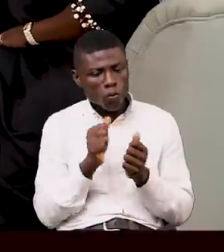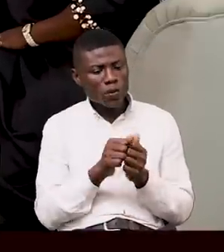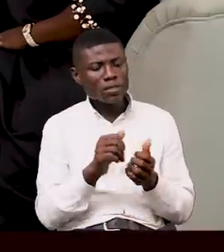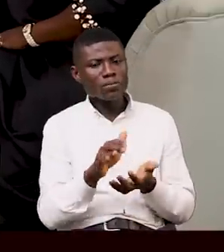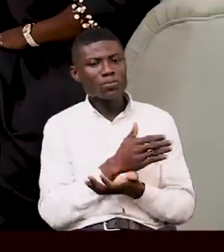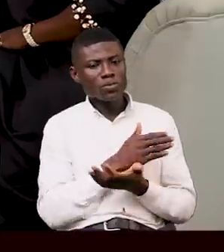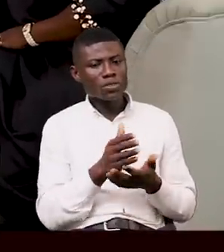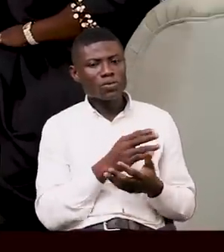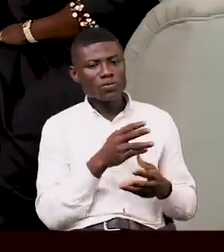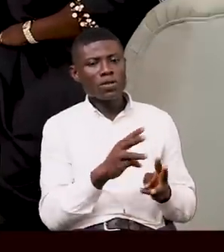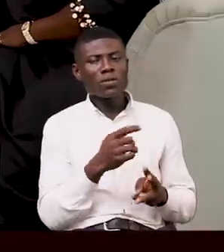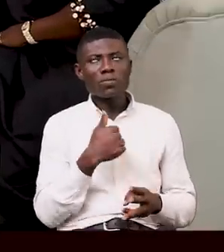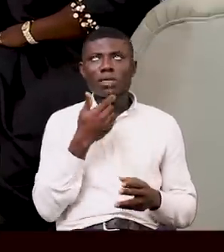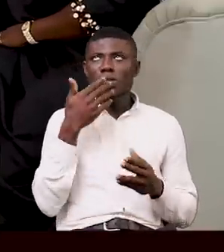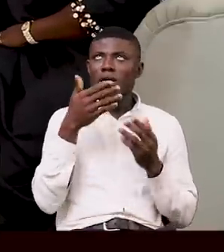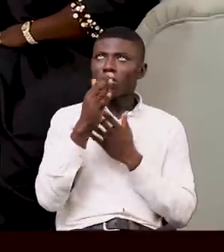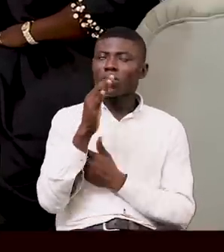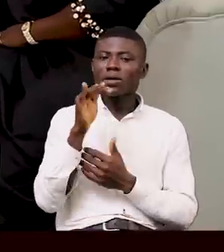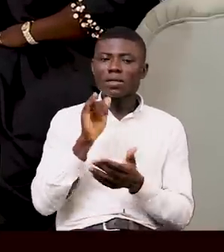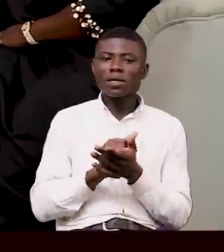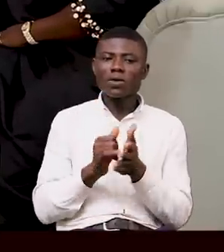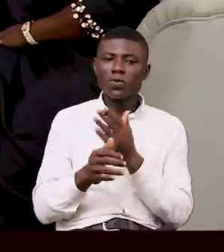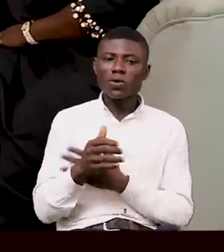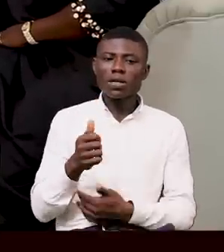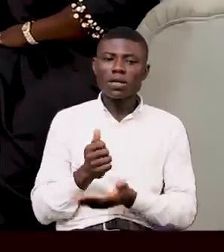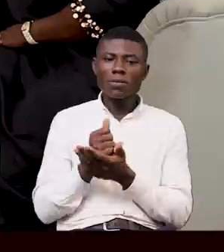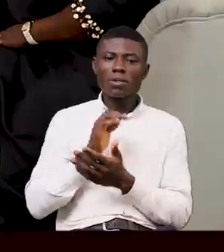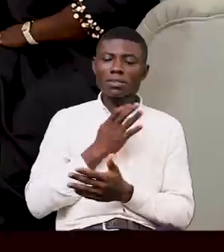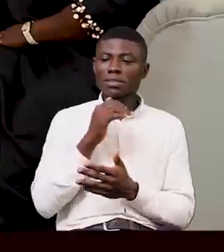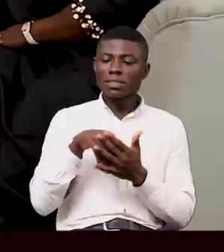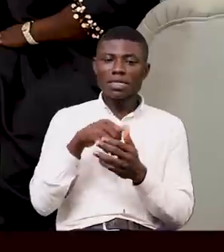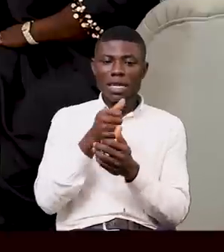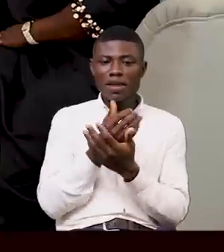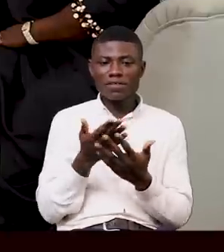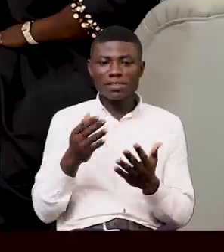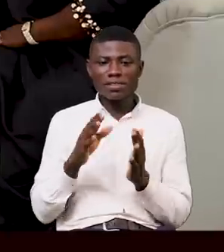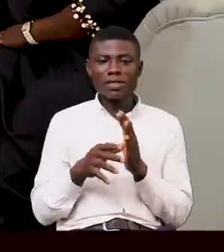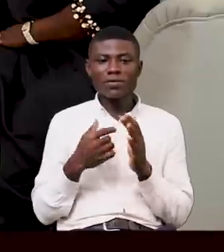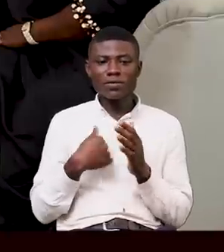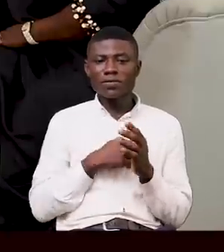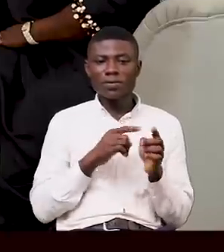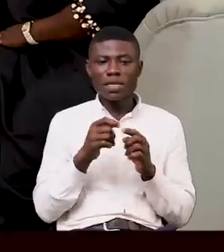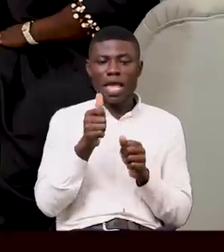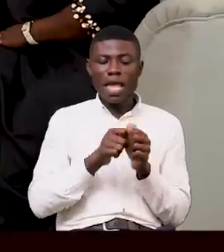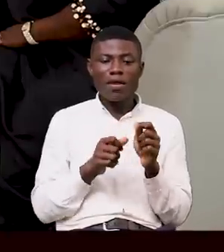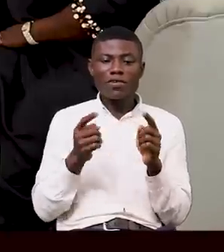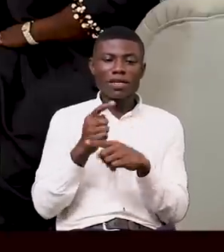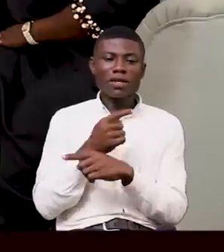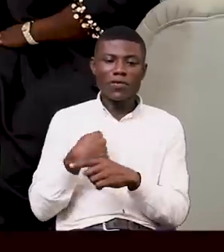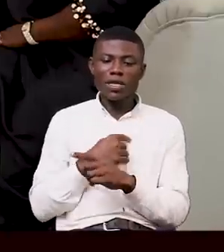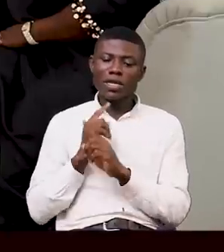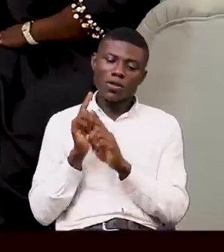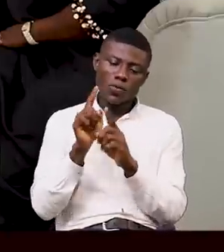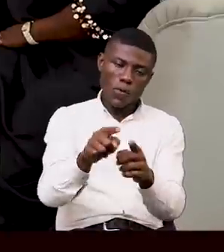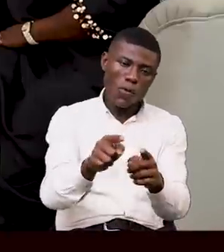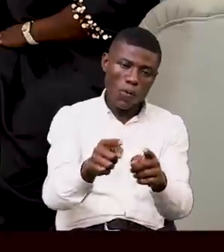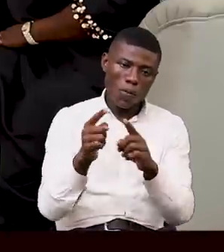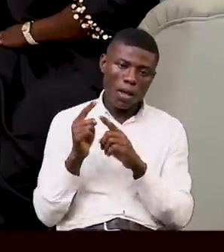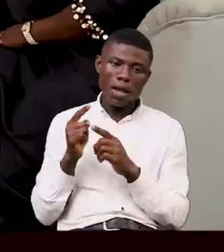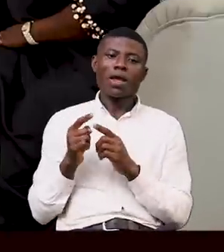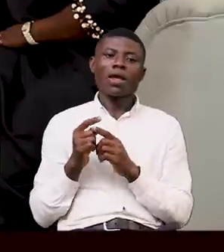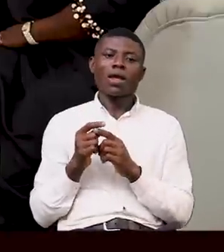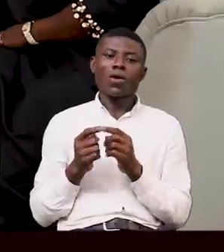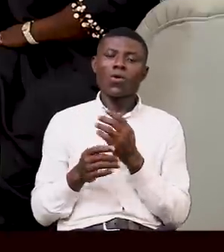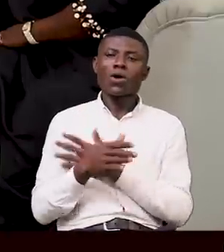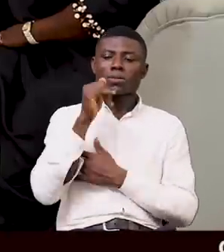sepa me da urade asekese so so wona wa boy wa di nyine mu na de bia ye kwa na ye bey no nyame nhira